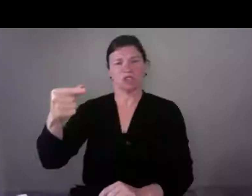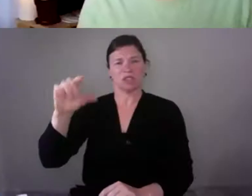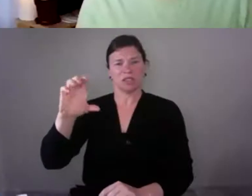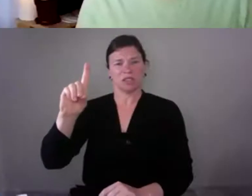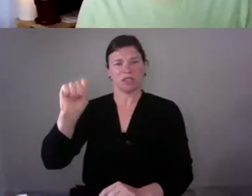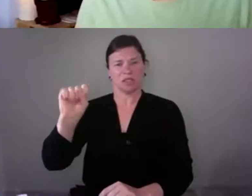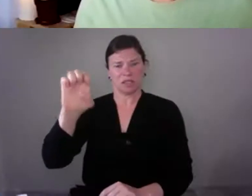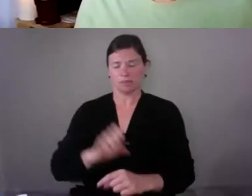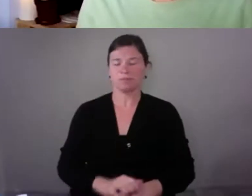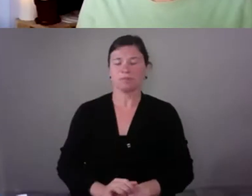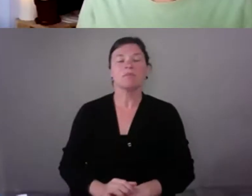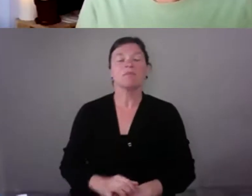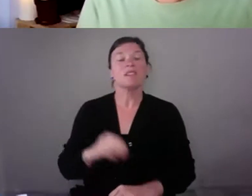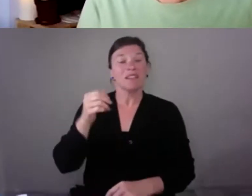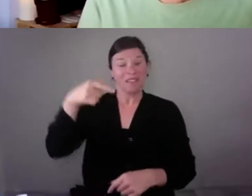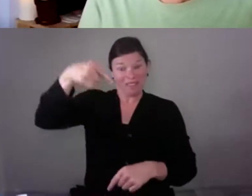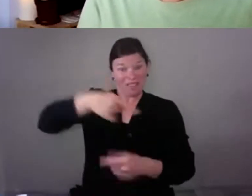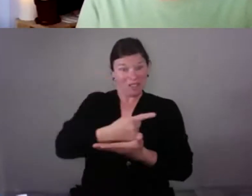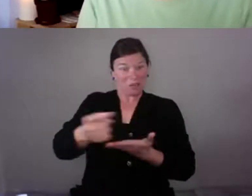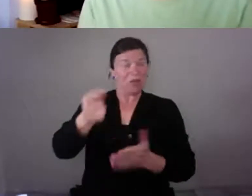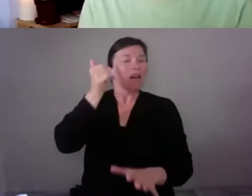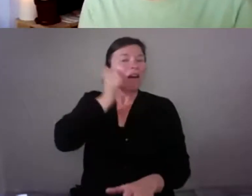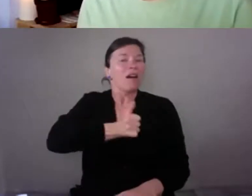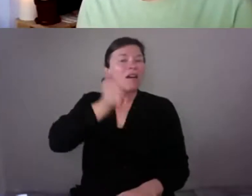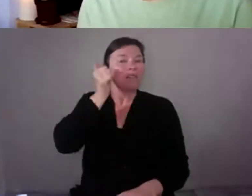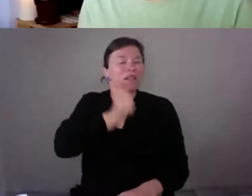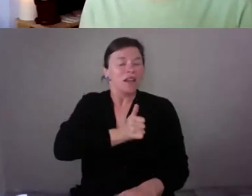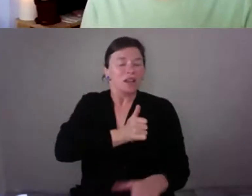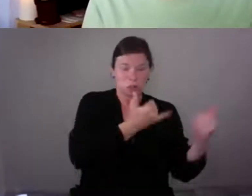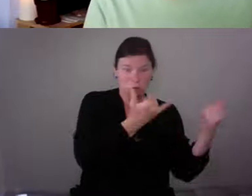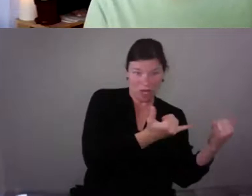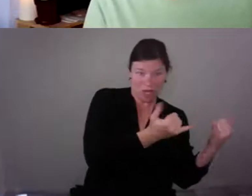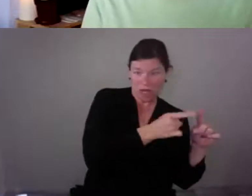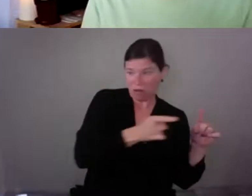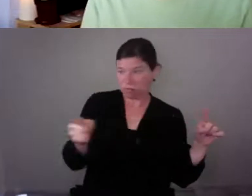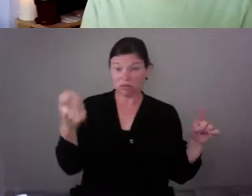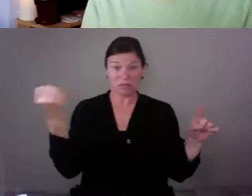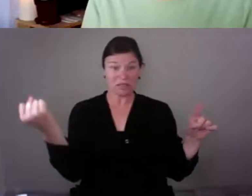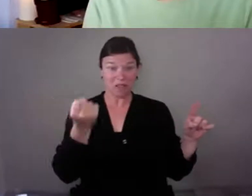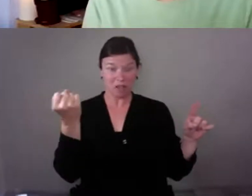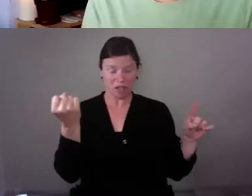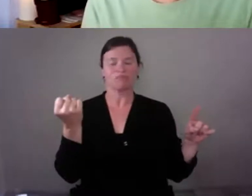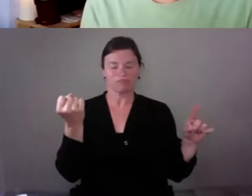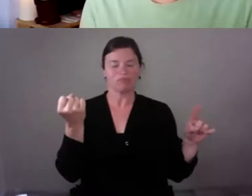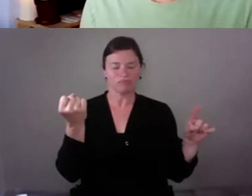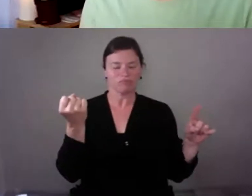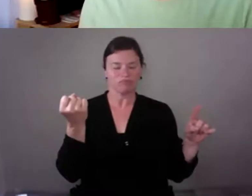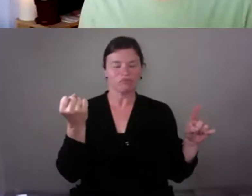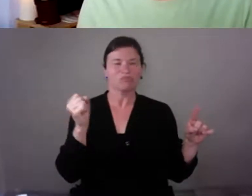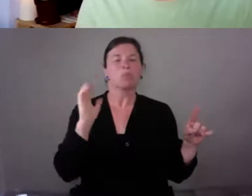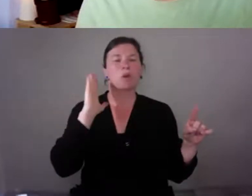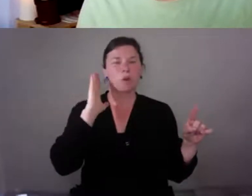every day this week. Between today and Saturday, we are going to have these special